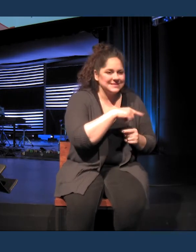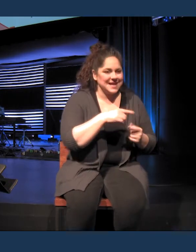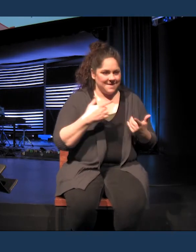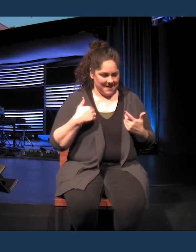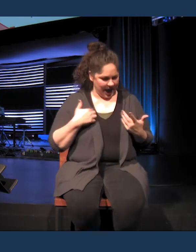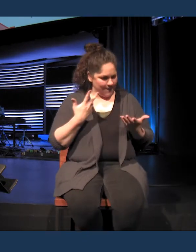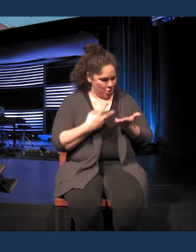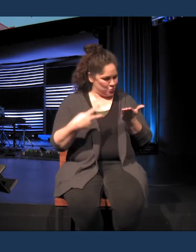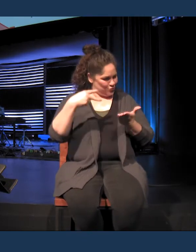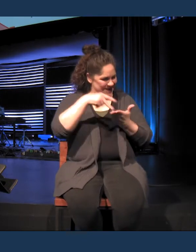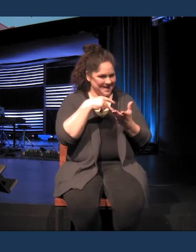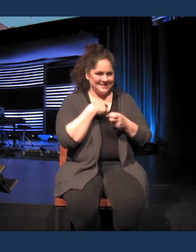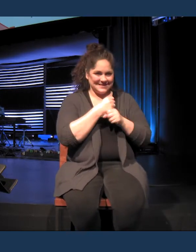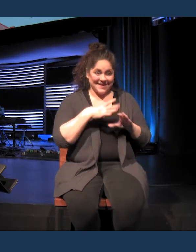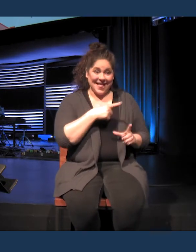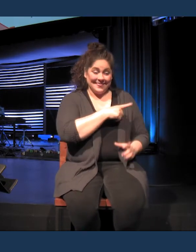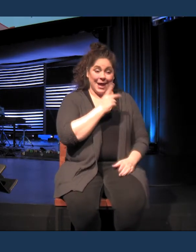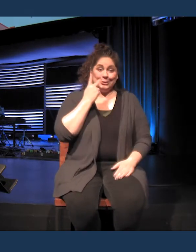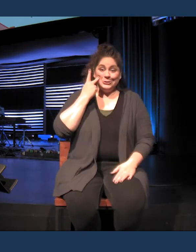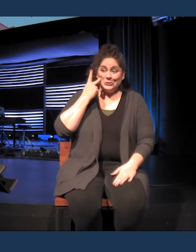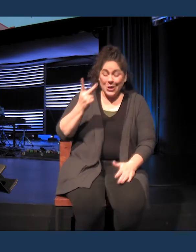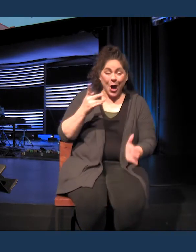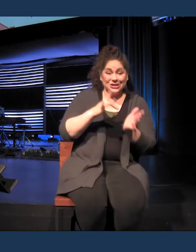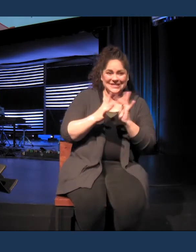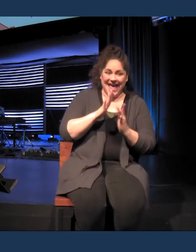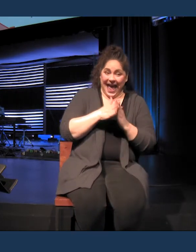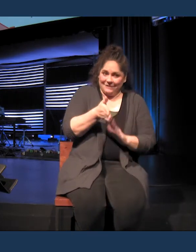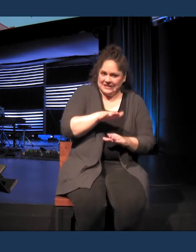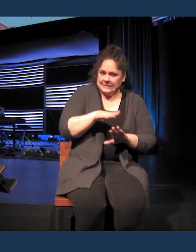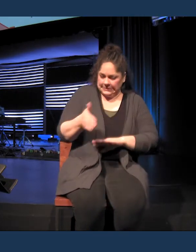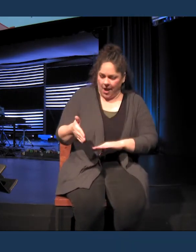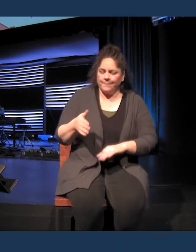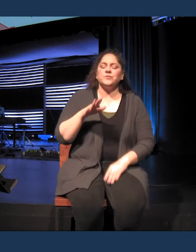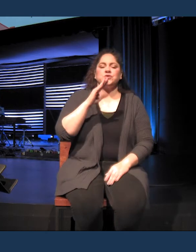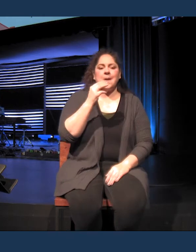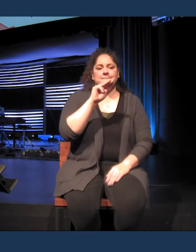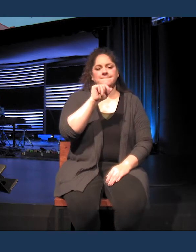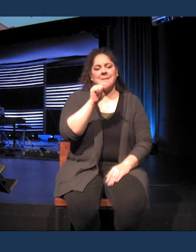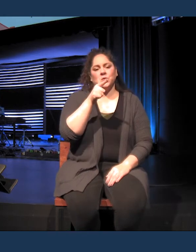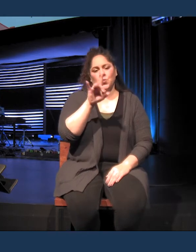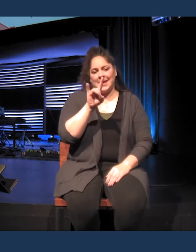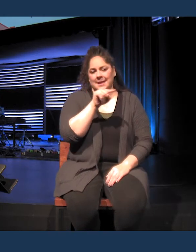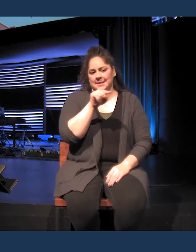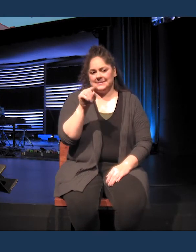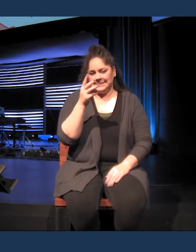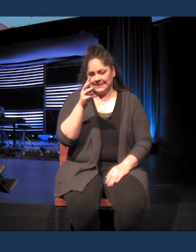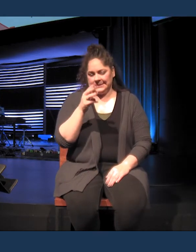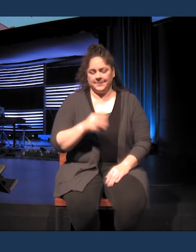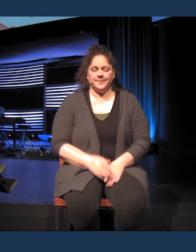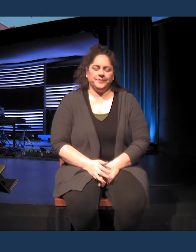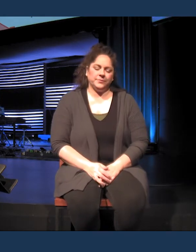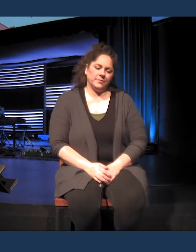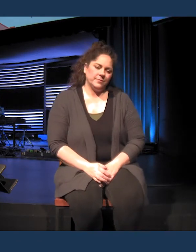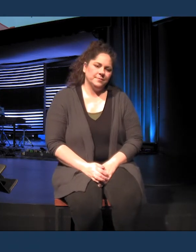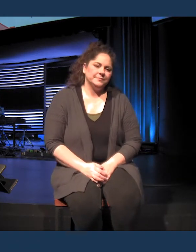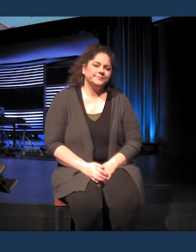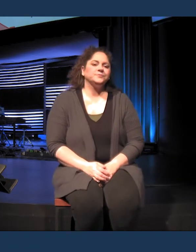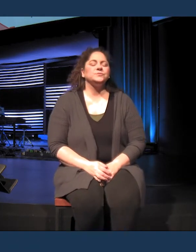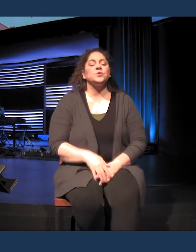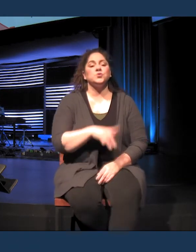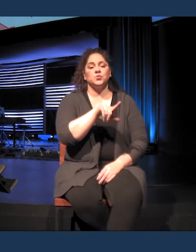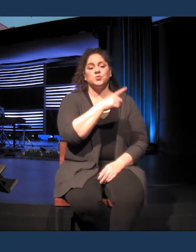resurrected Savior. So they are eyewitnesses to Jesus. And I want to pick it up in Matthew 28, verse 16, what happens. Then the